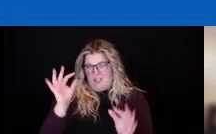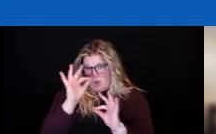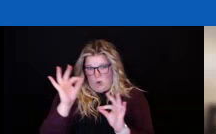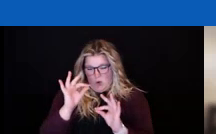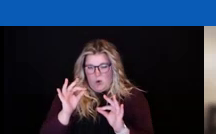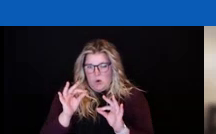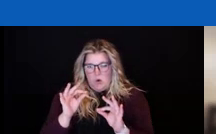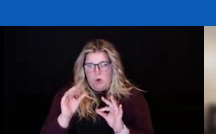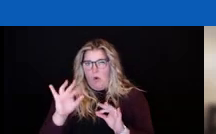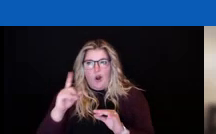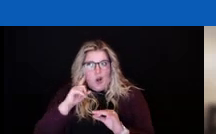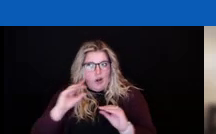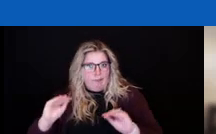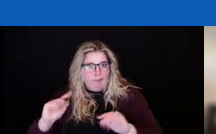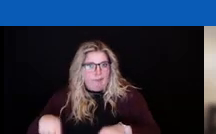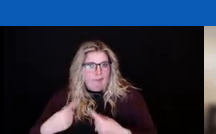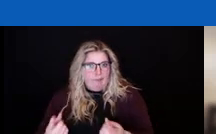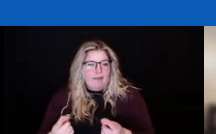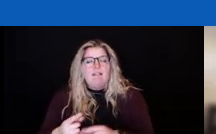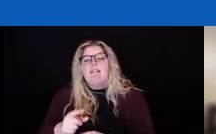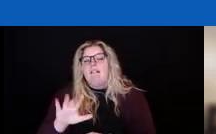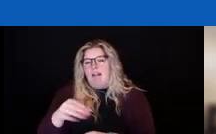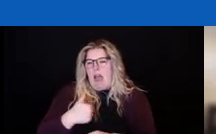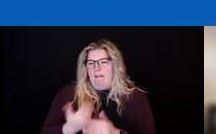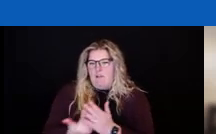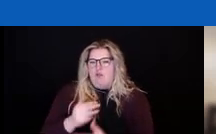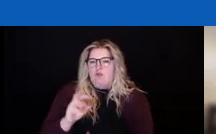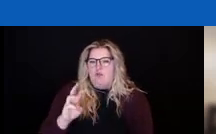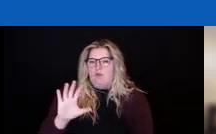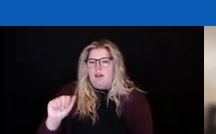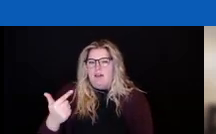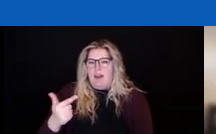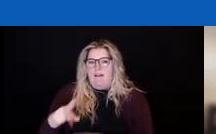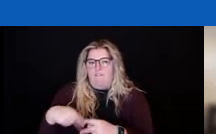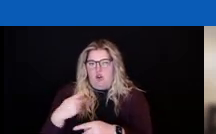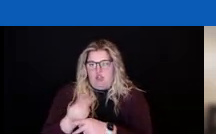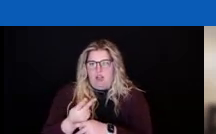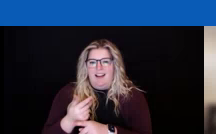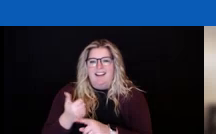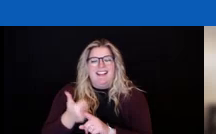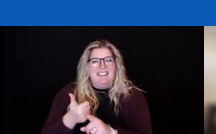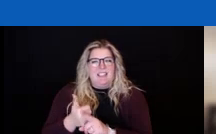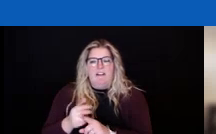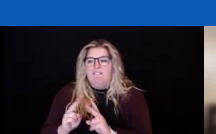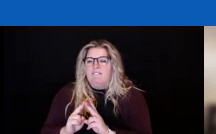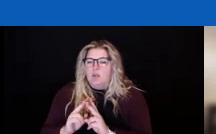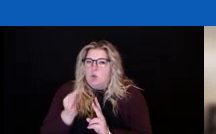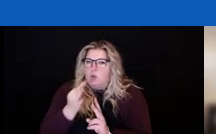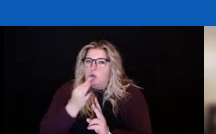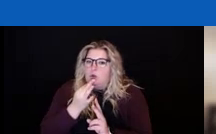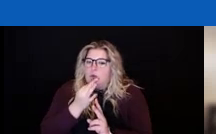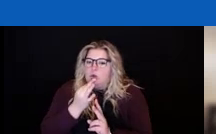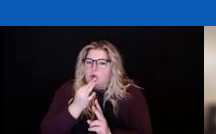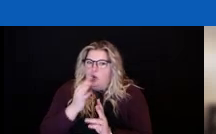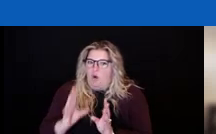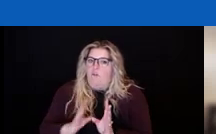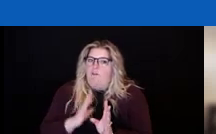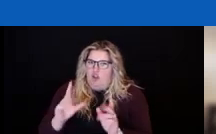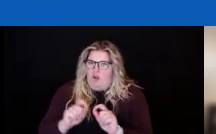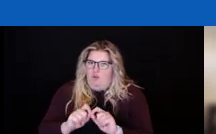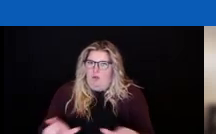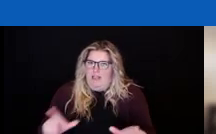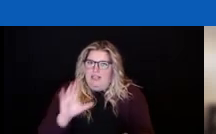haven't heard, there is a new WCAG version that is very, very close to being officially